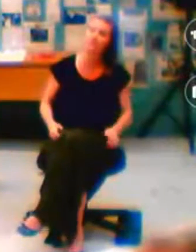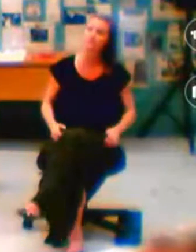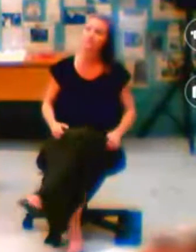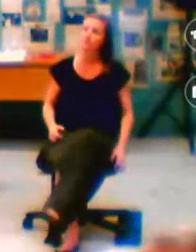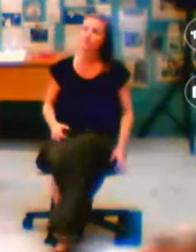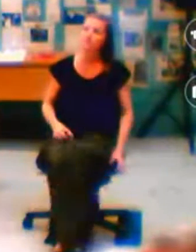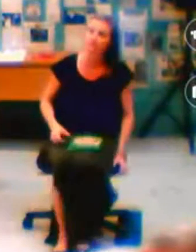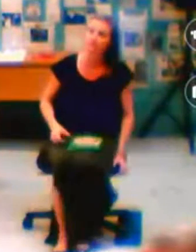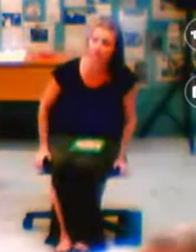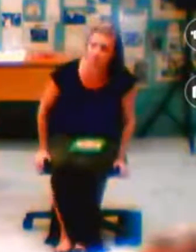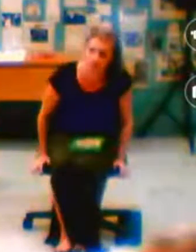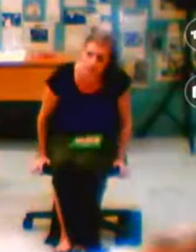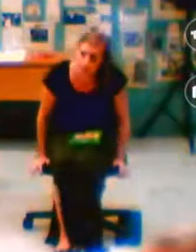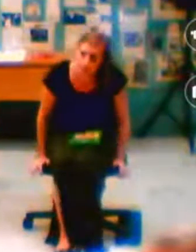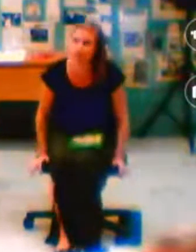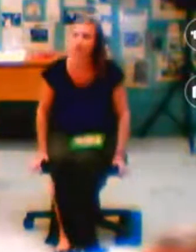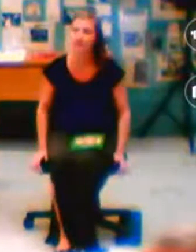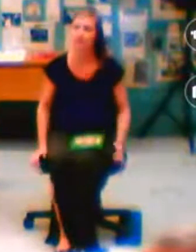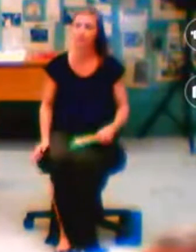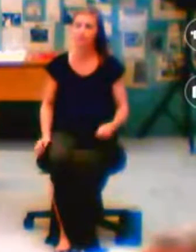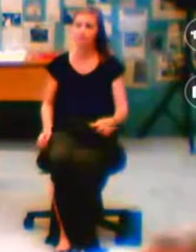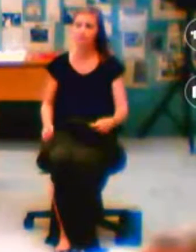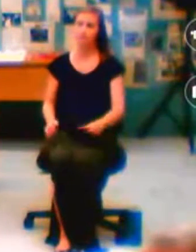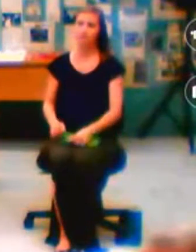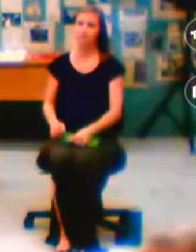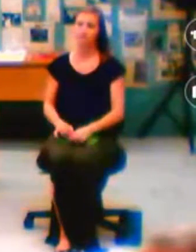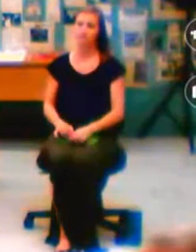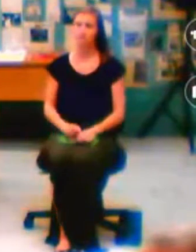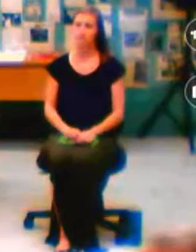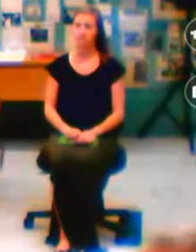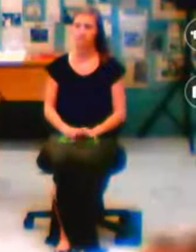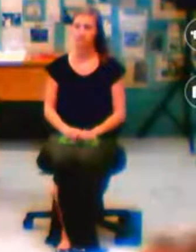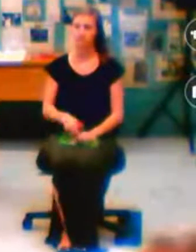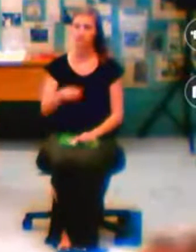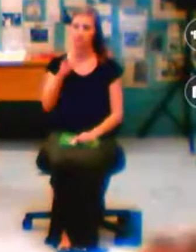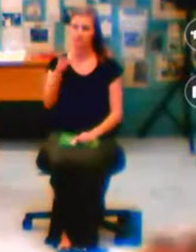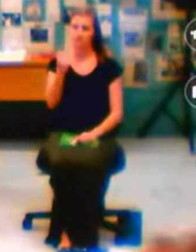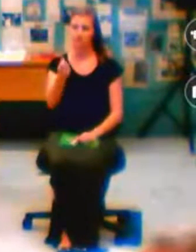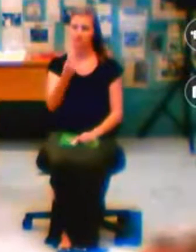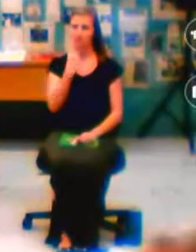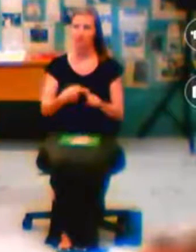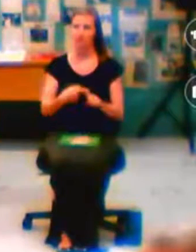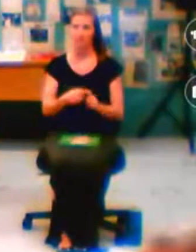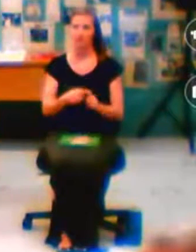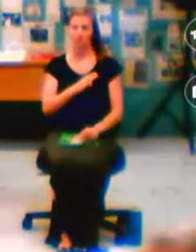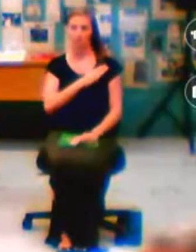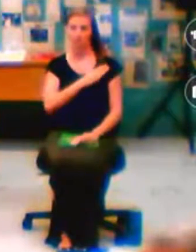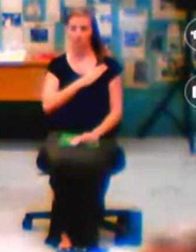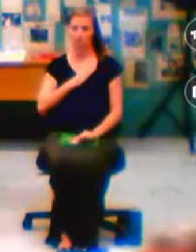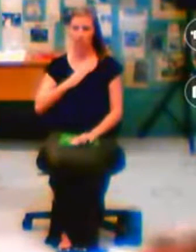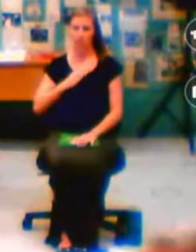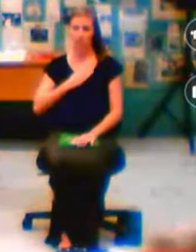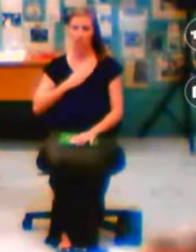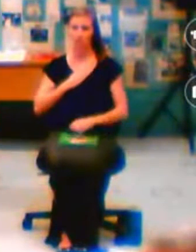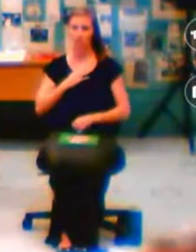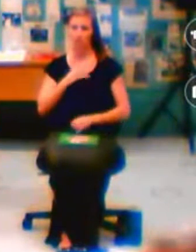Oh, go ahead. I'm sorry, we'll let you ahead. And we're not timing these real close. So go ahead. Yeah. Yeah, sure,